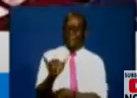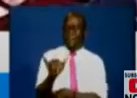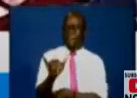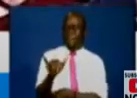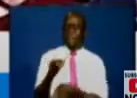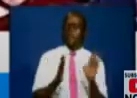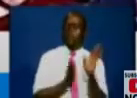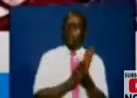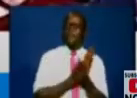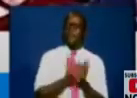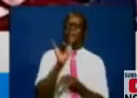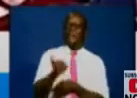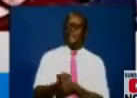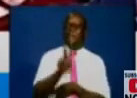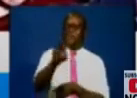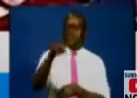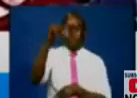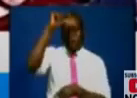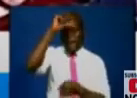comment that